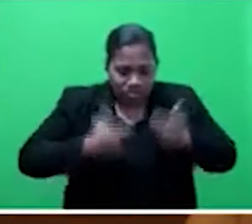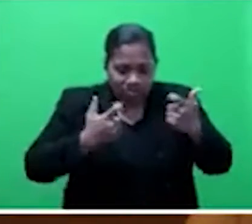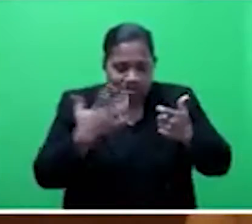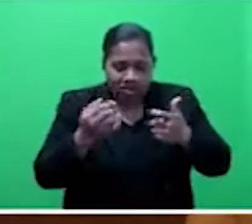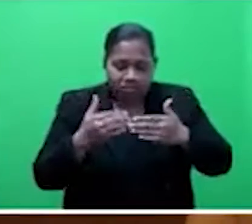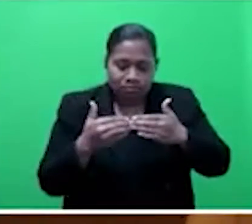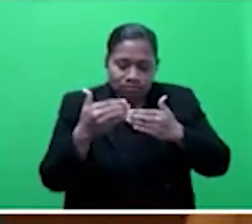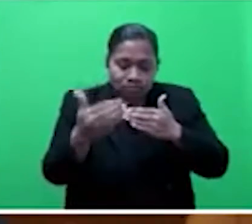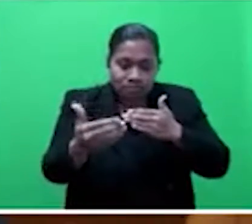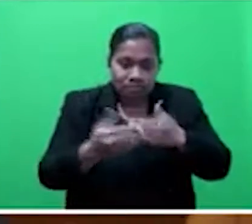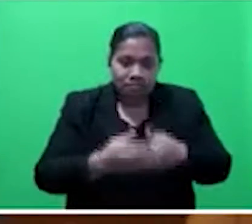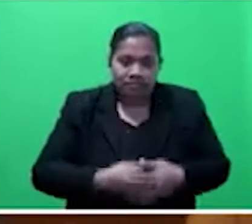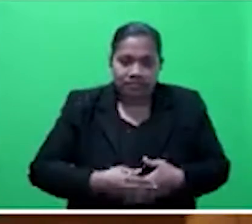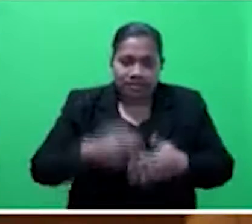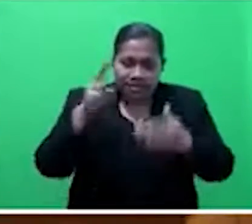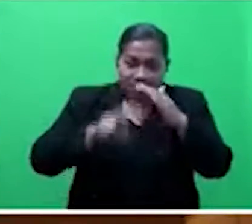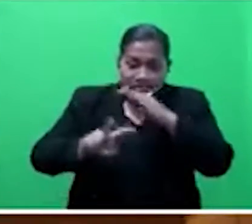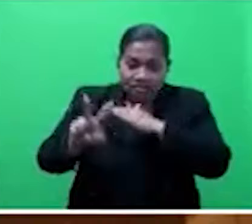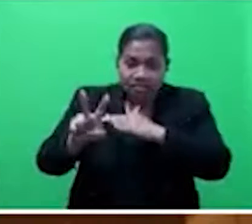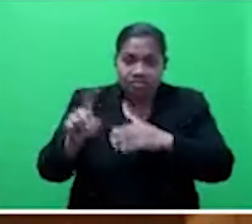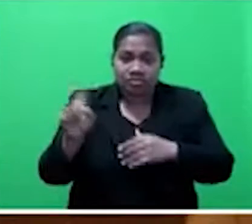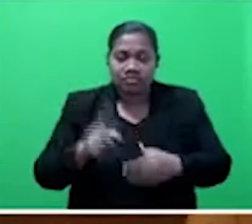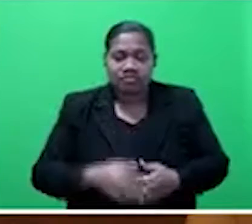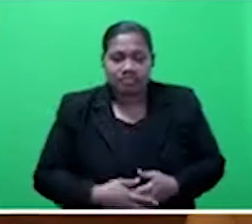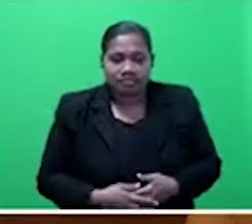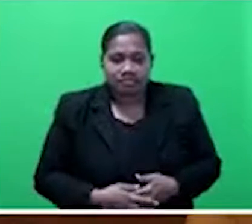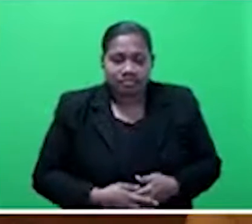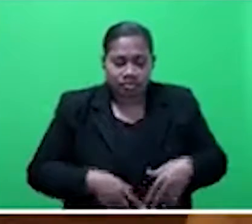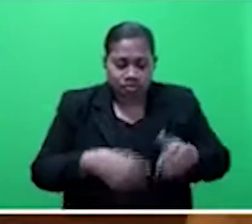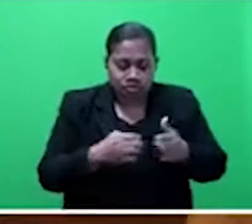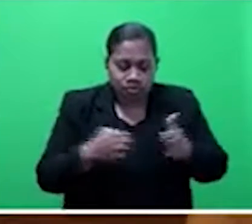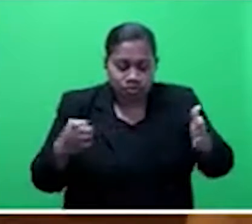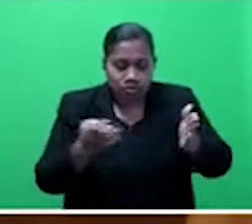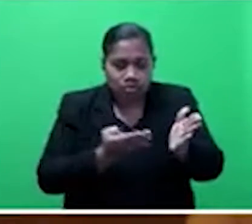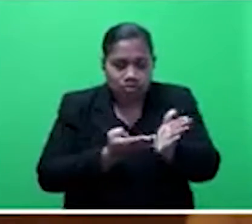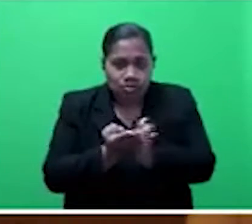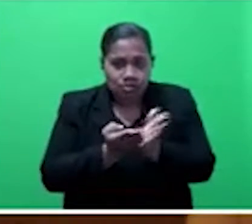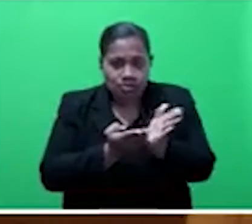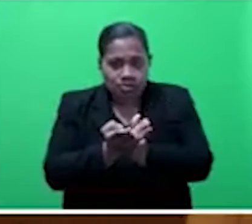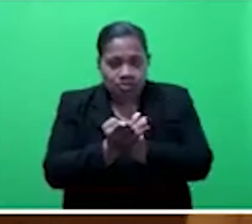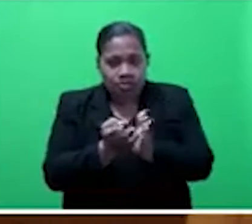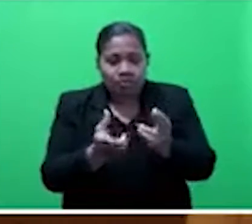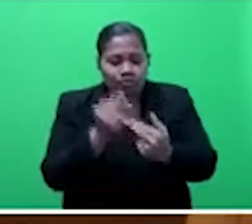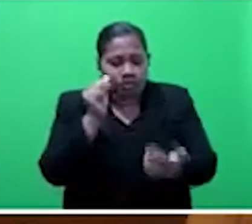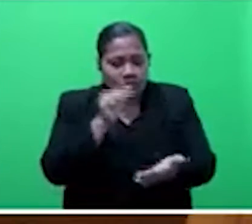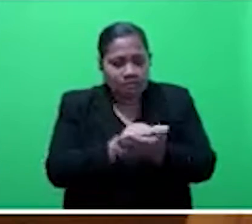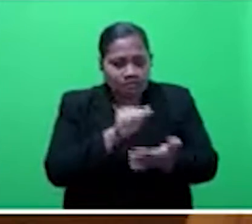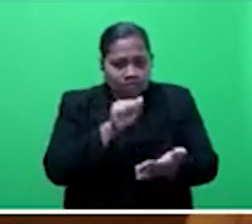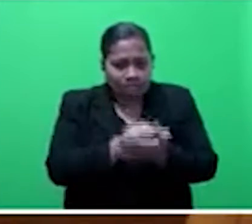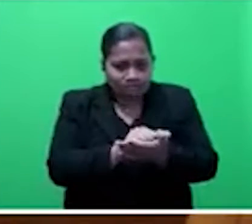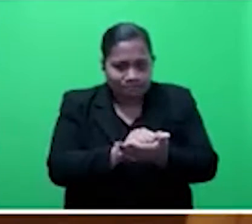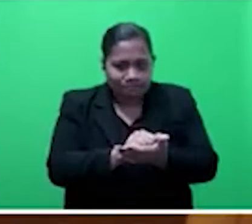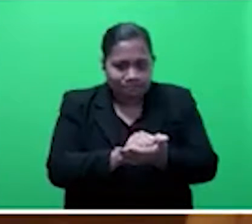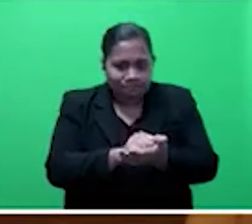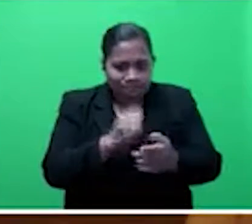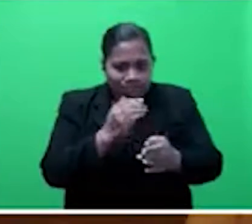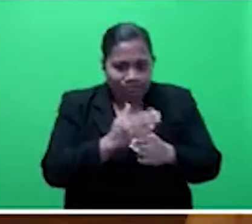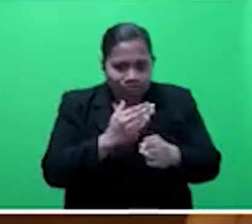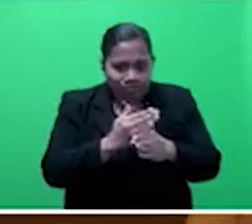a vision to consolidate and expand its service with appropriate reach and